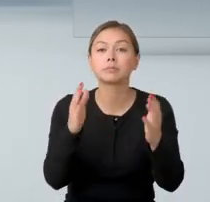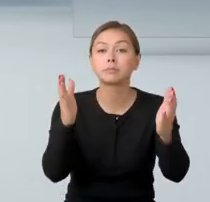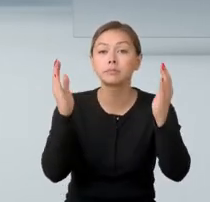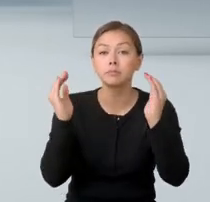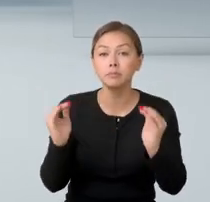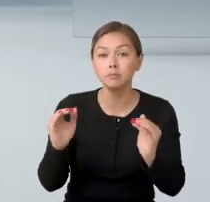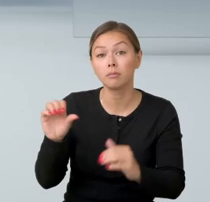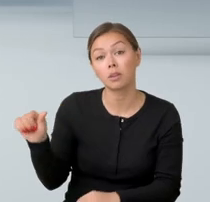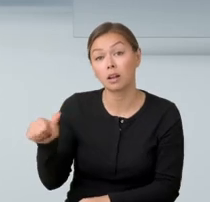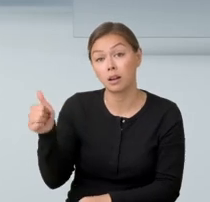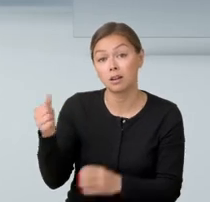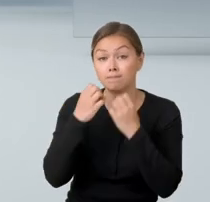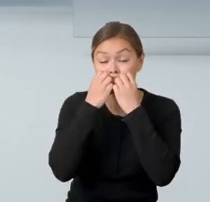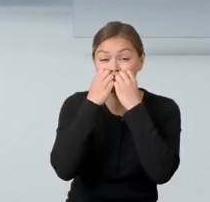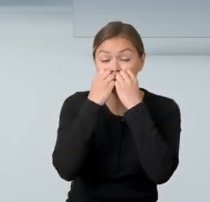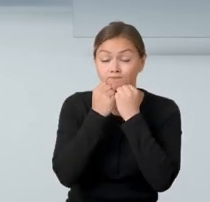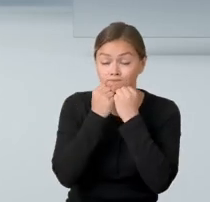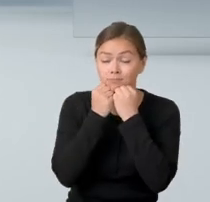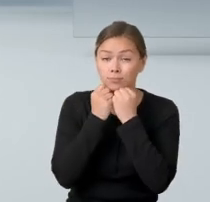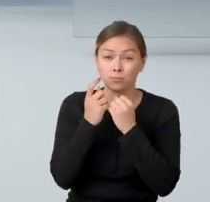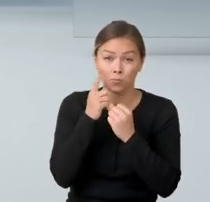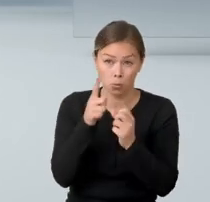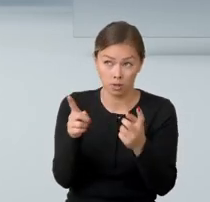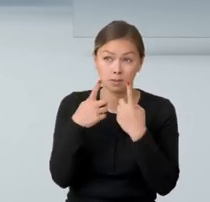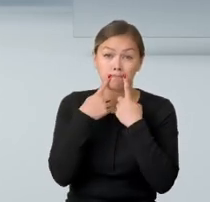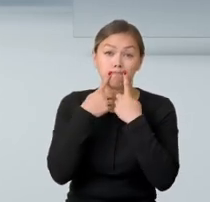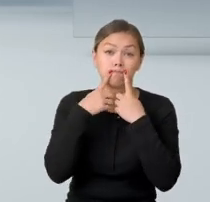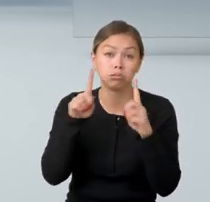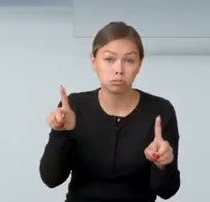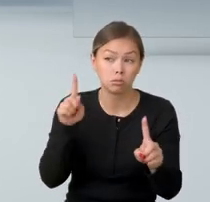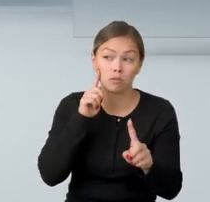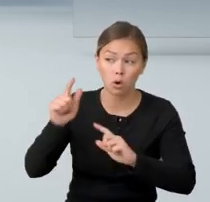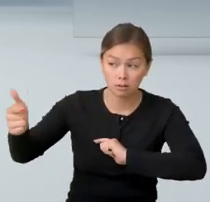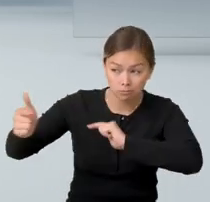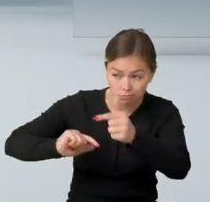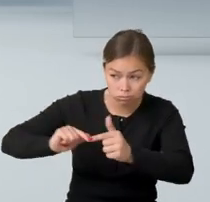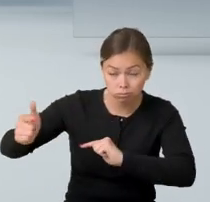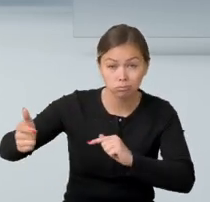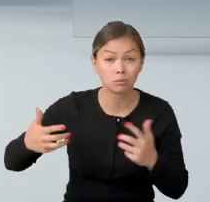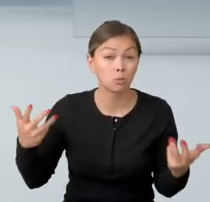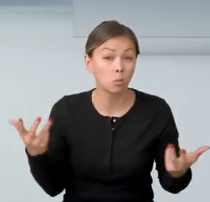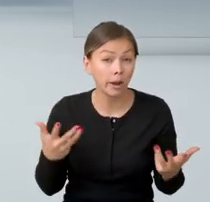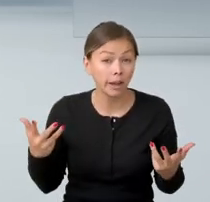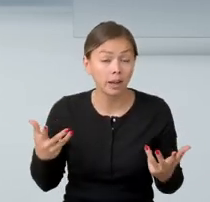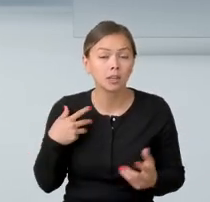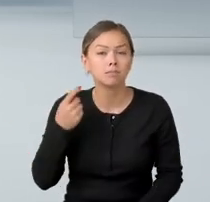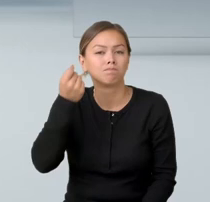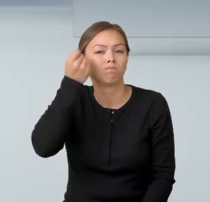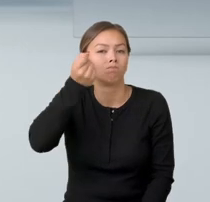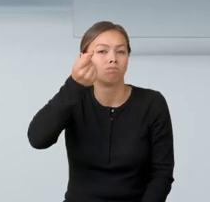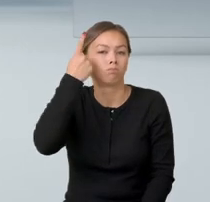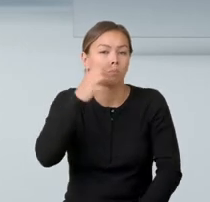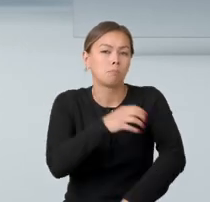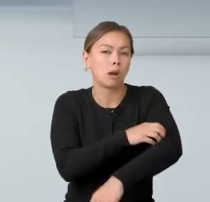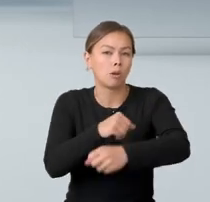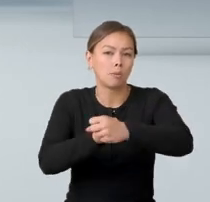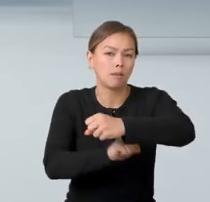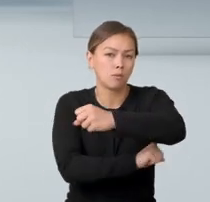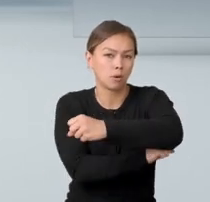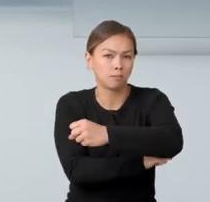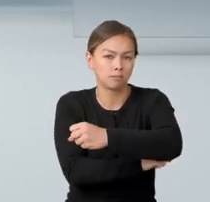another important element and I think this is very very uh critical for the success of the engagement is